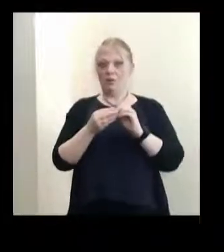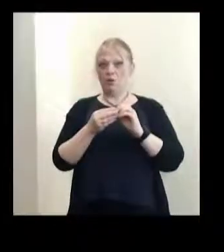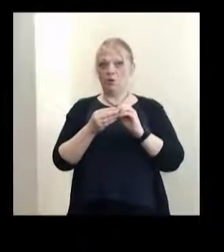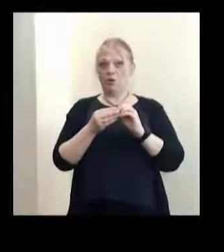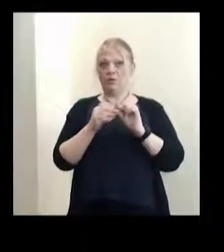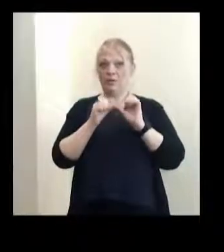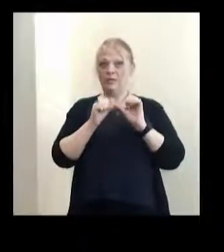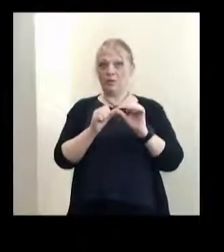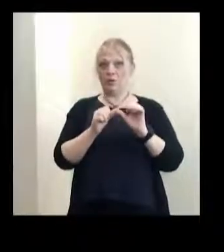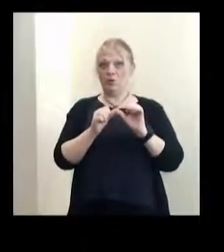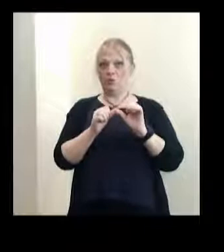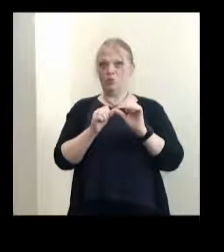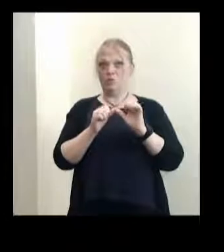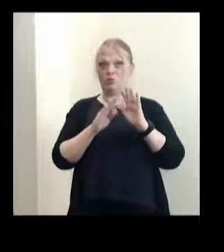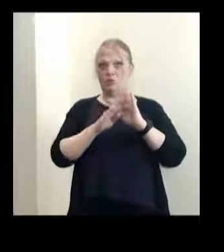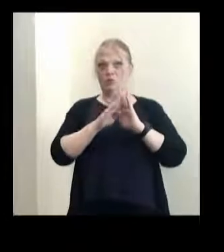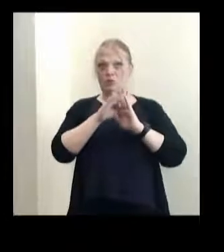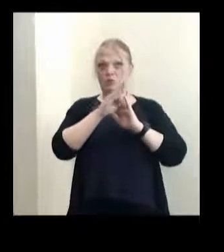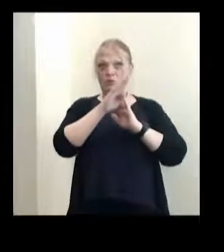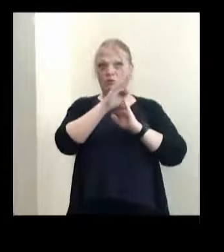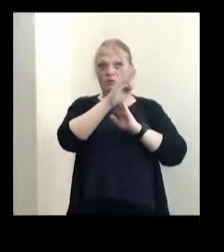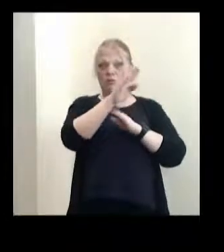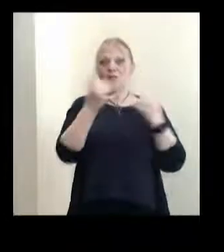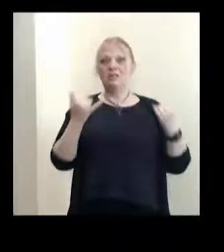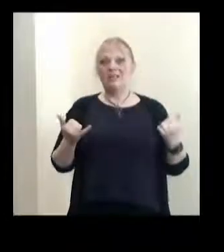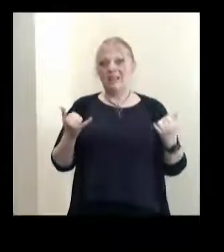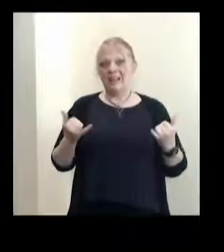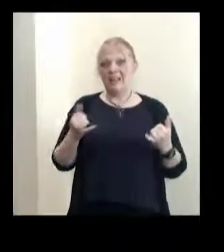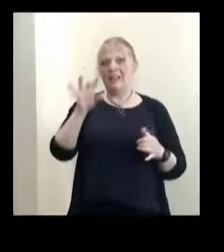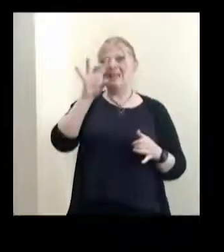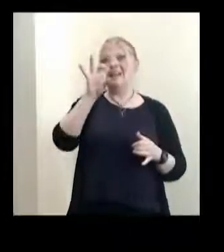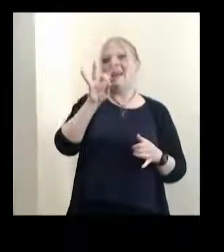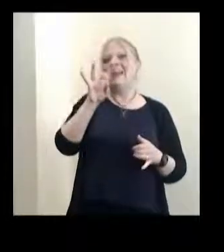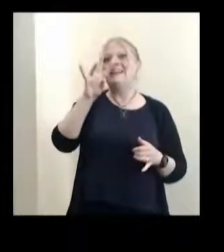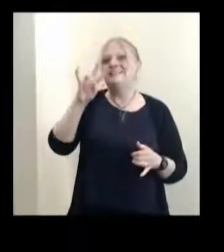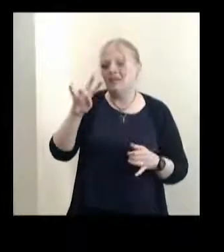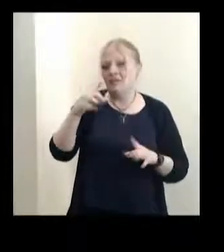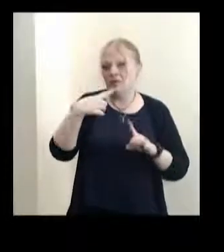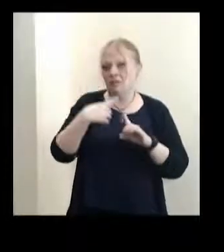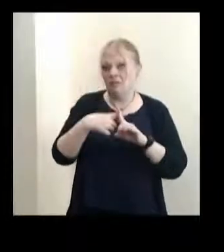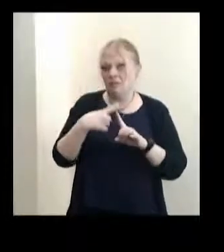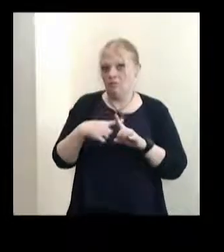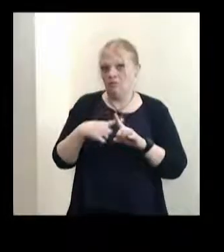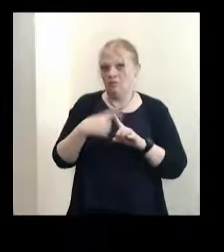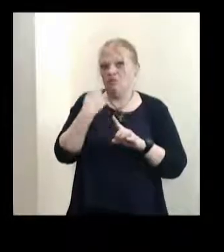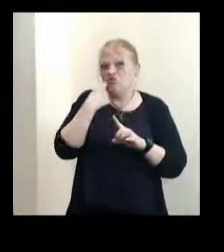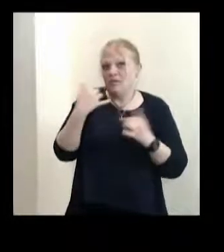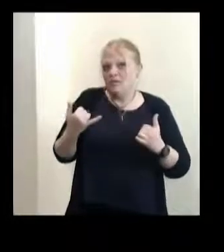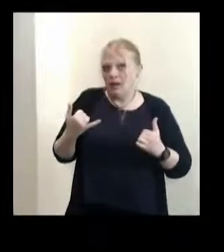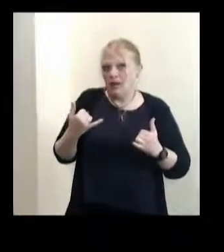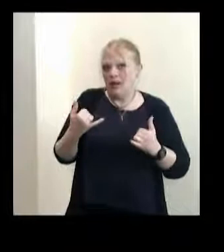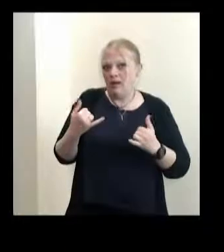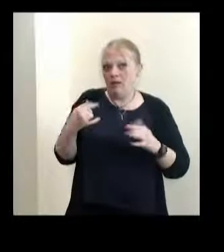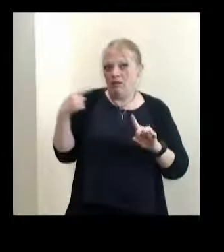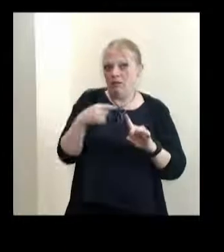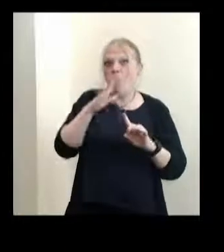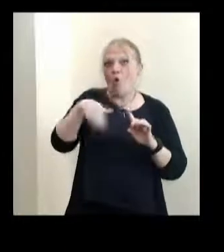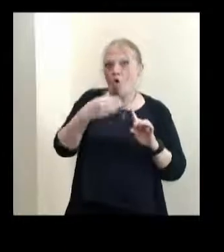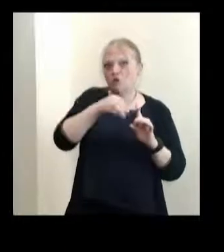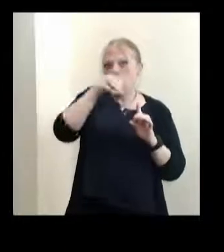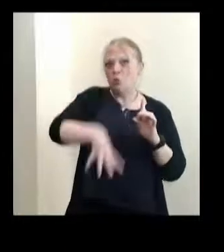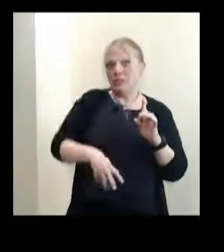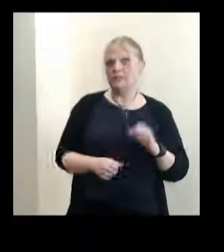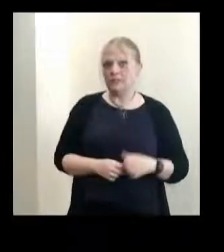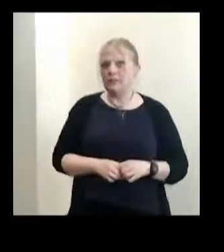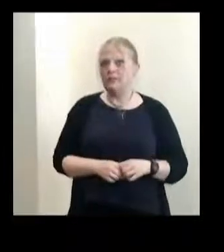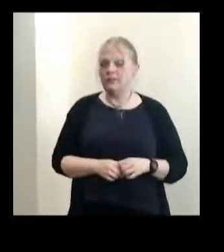high. Today, so far, we've received 87 case reports, and these are all students. And